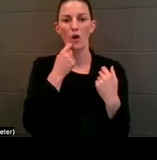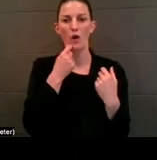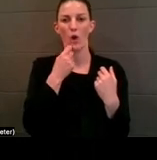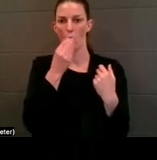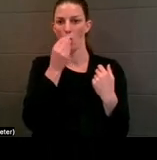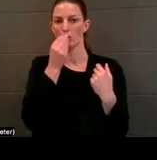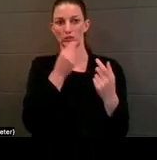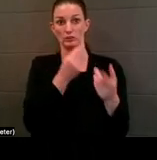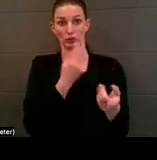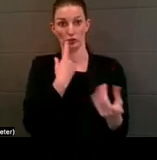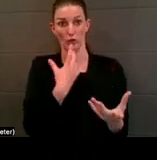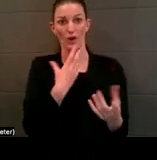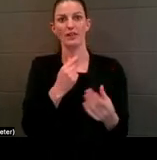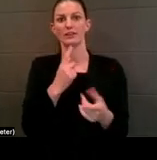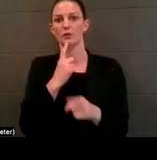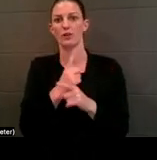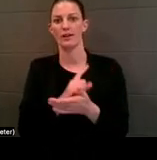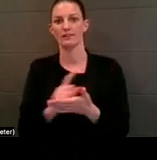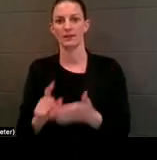All right, so